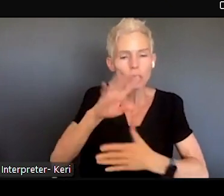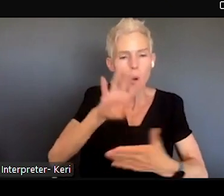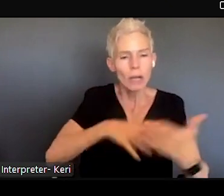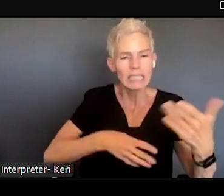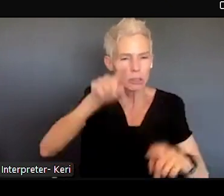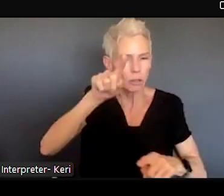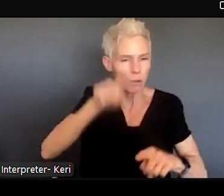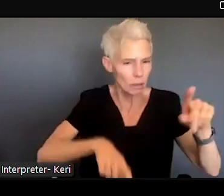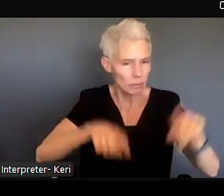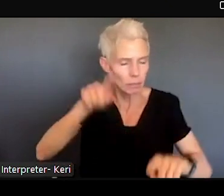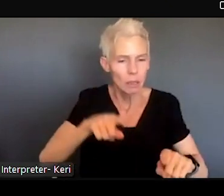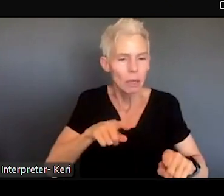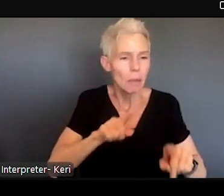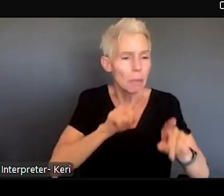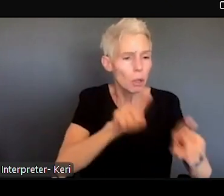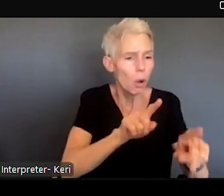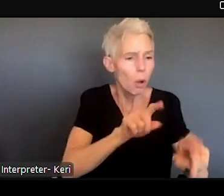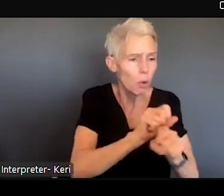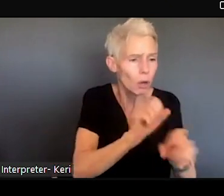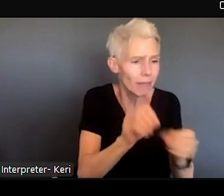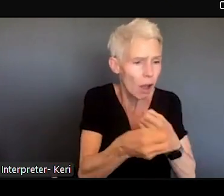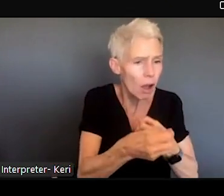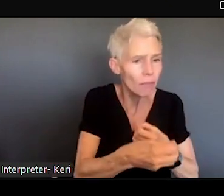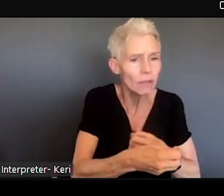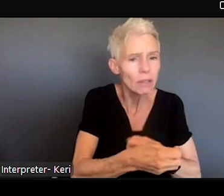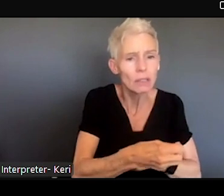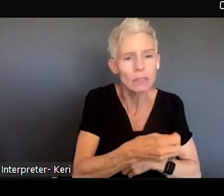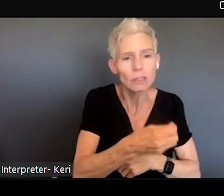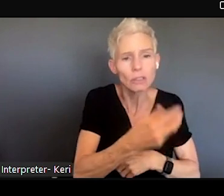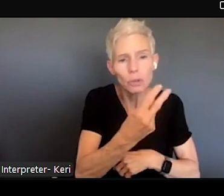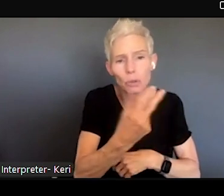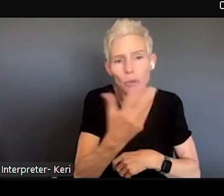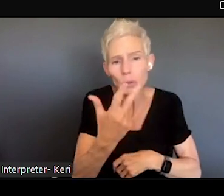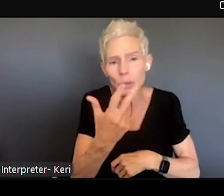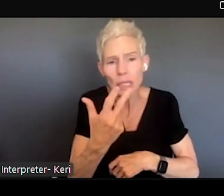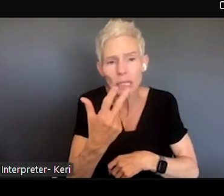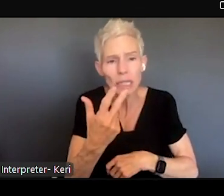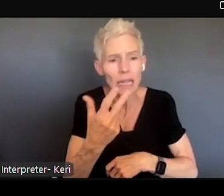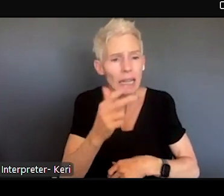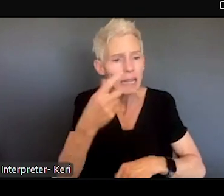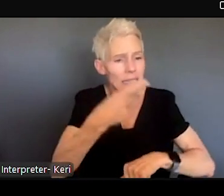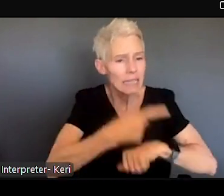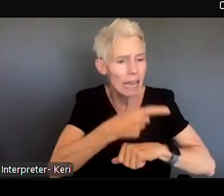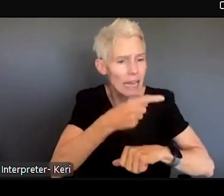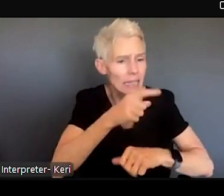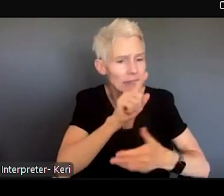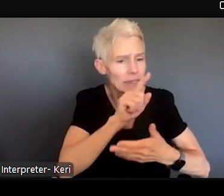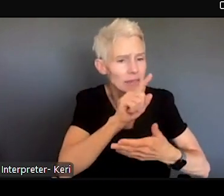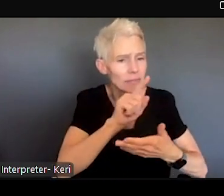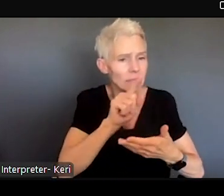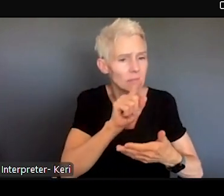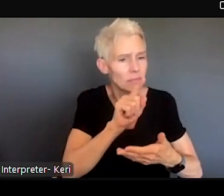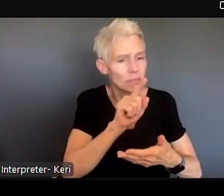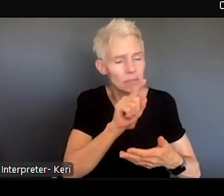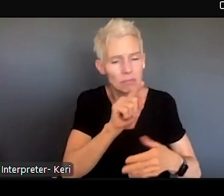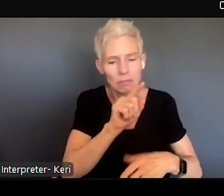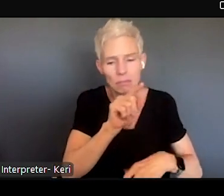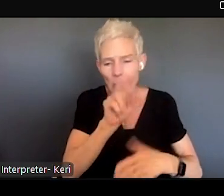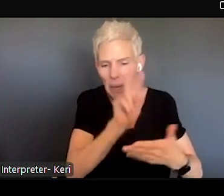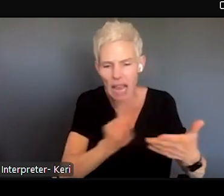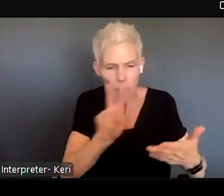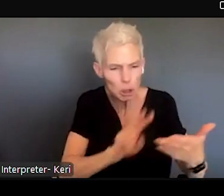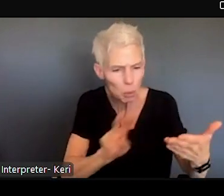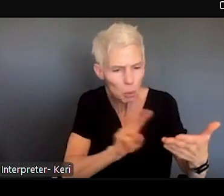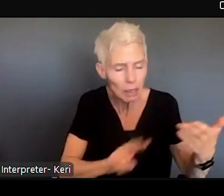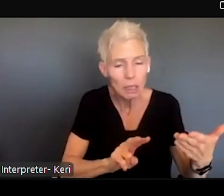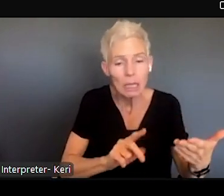office, 3 or 4, 2 or 3 days a week, every other week. And so the days that we are not in